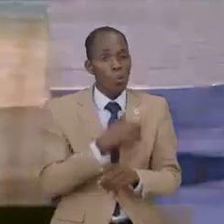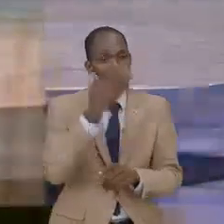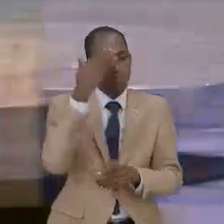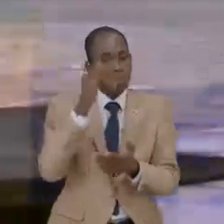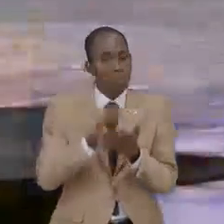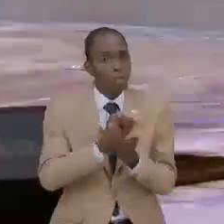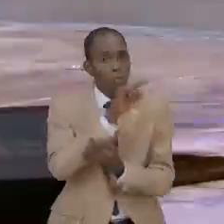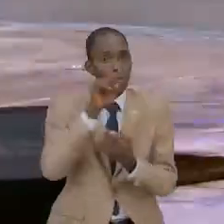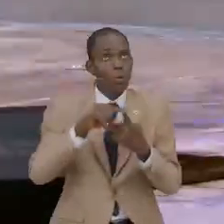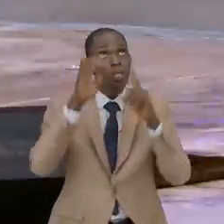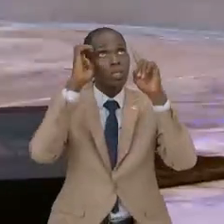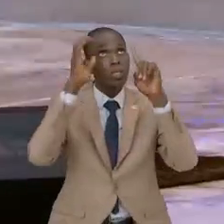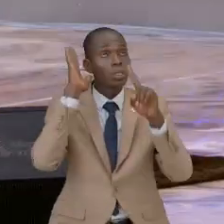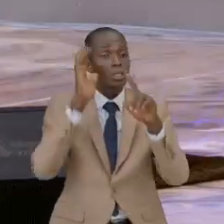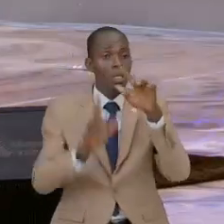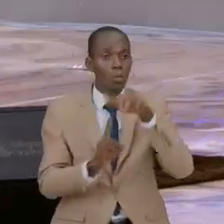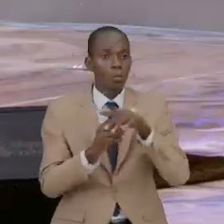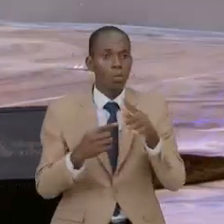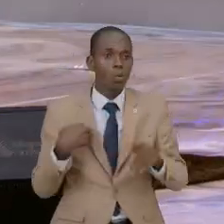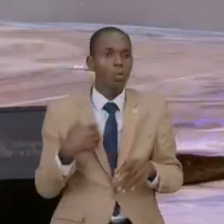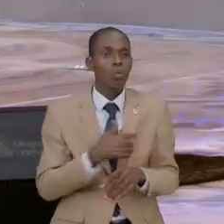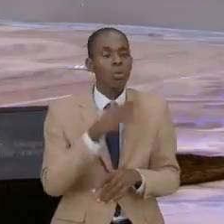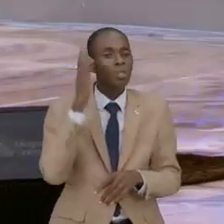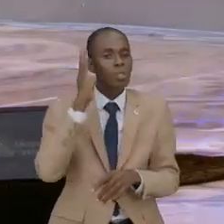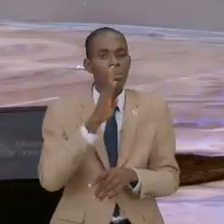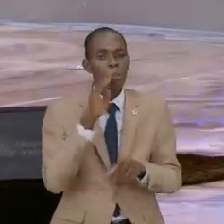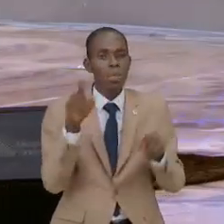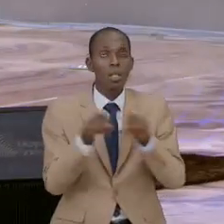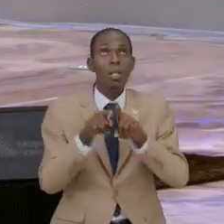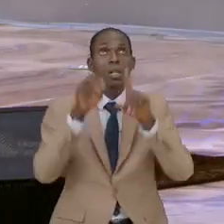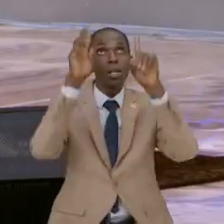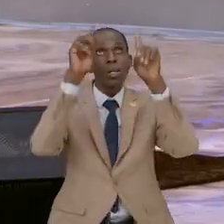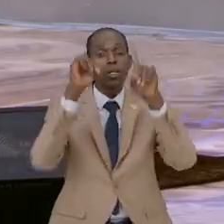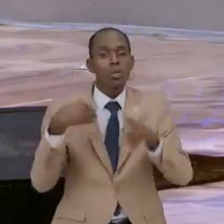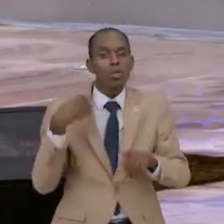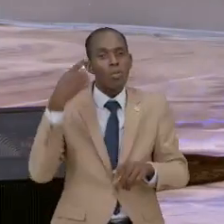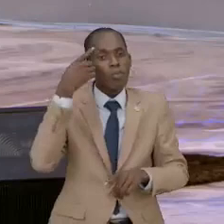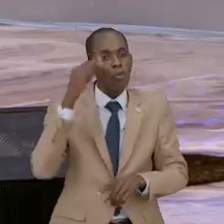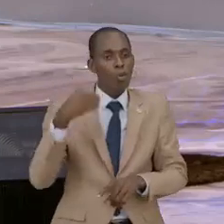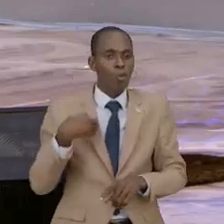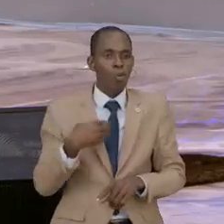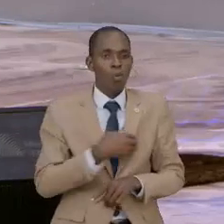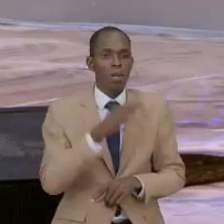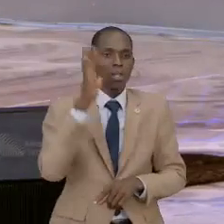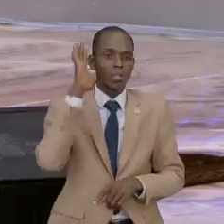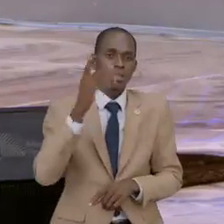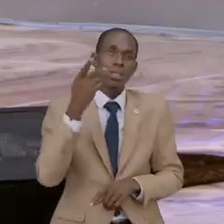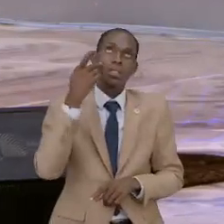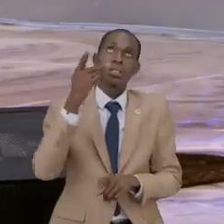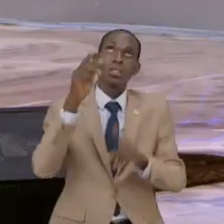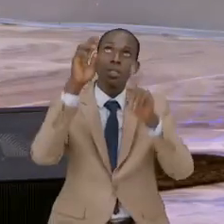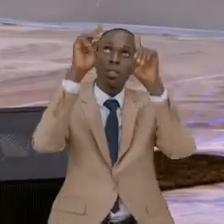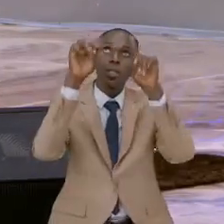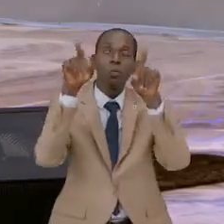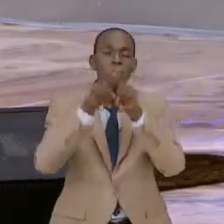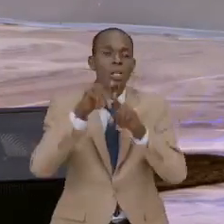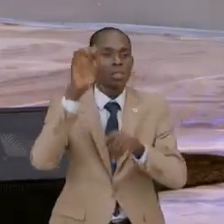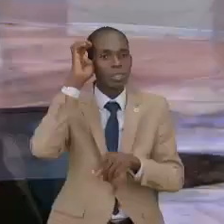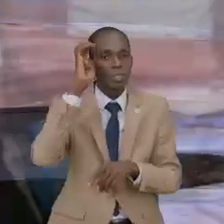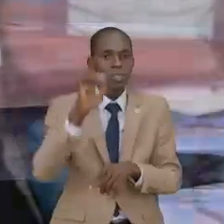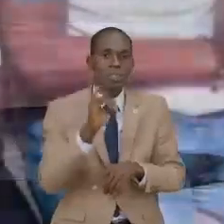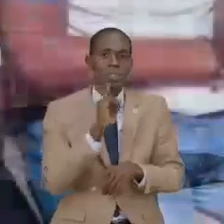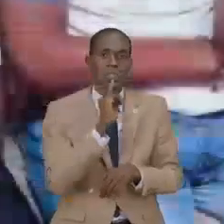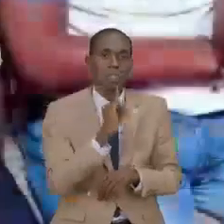shall appear, we shall be like him, for we shall see him as he is. And then in verse